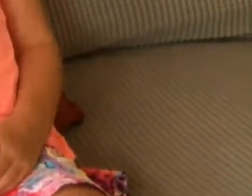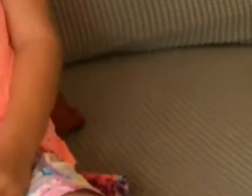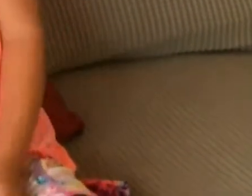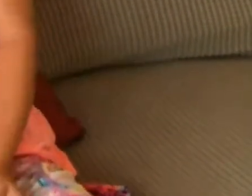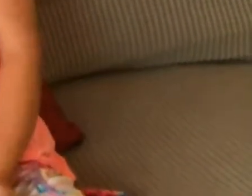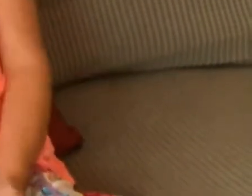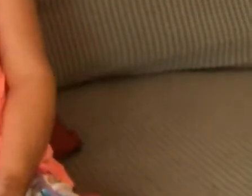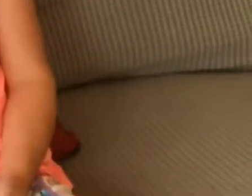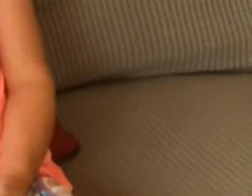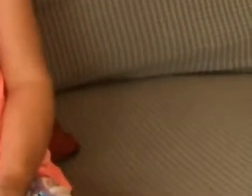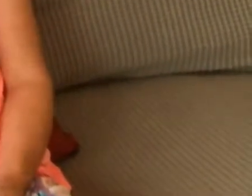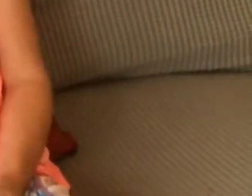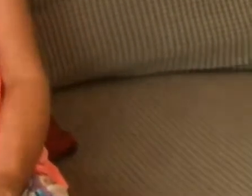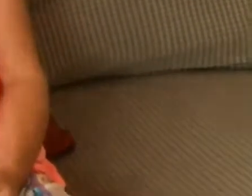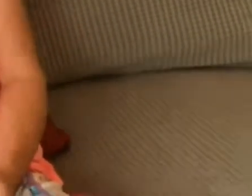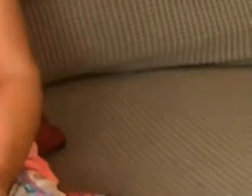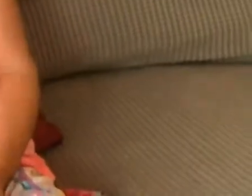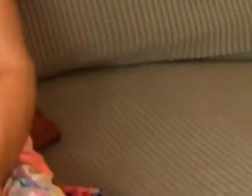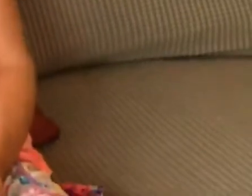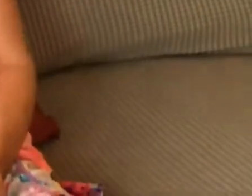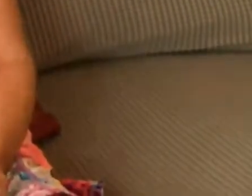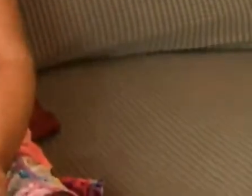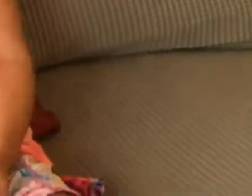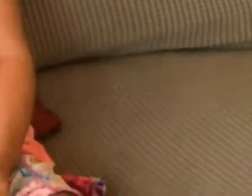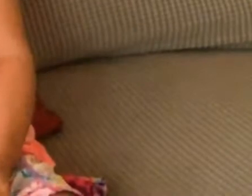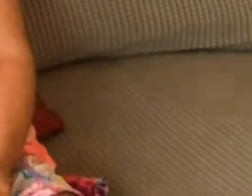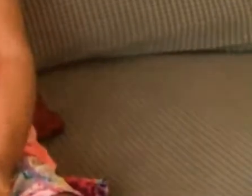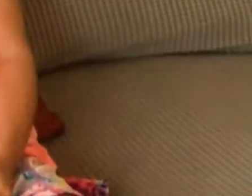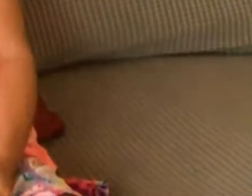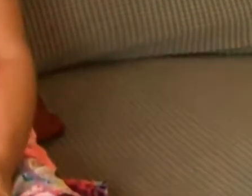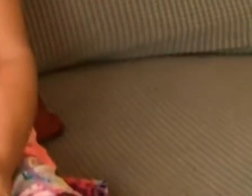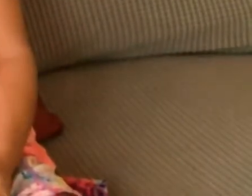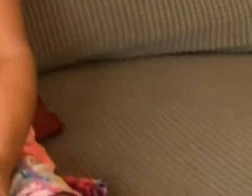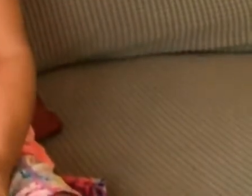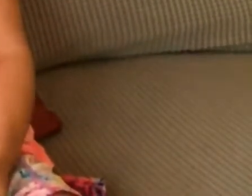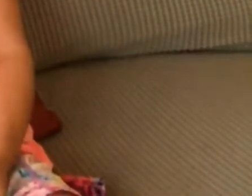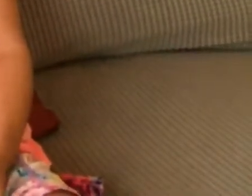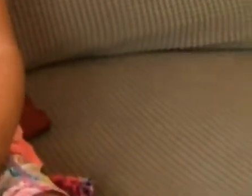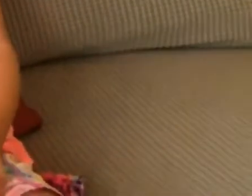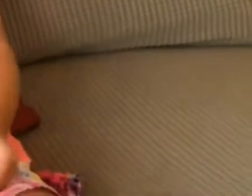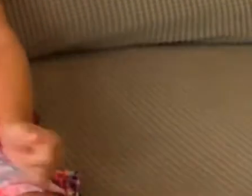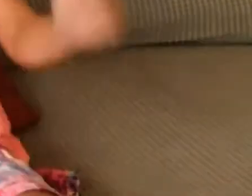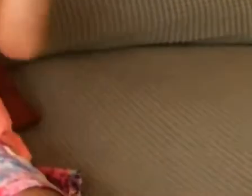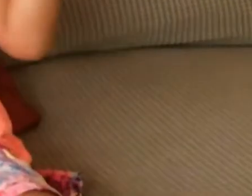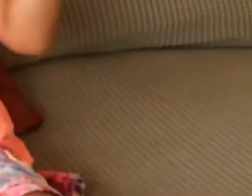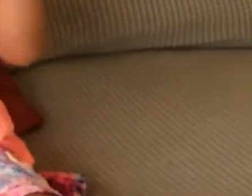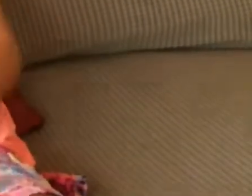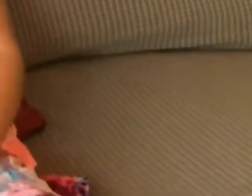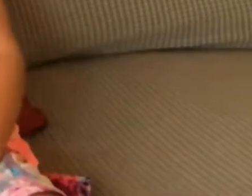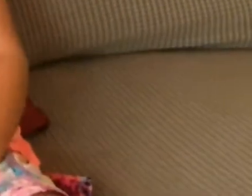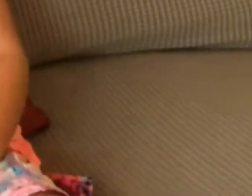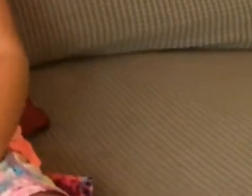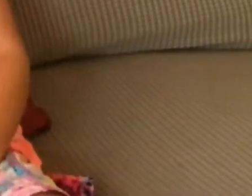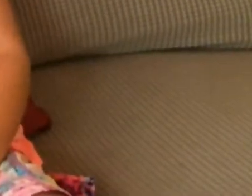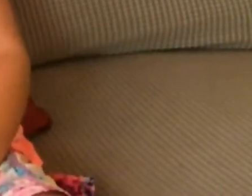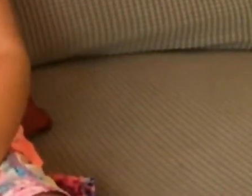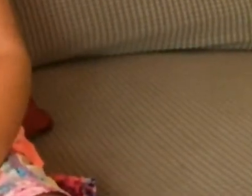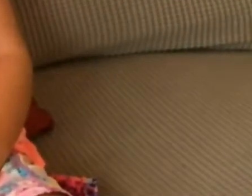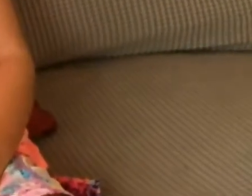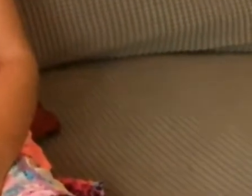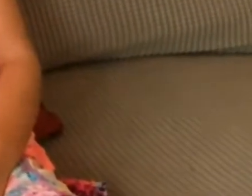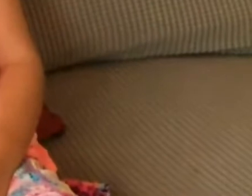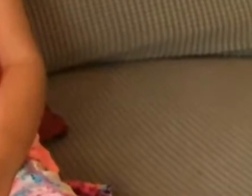some preschool music, but this story references a time when a huge chariot of fire came down and picked up